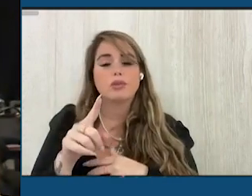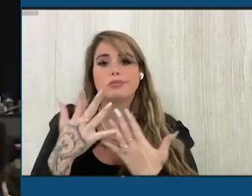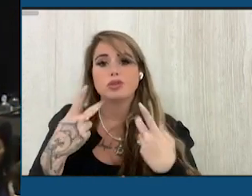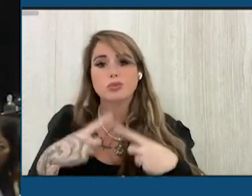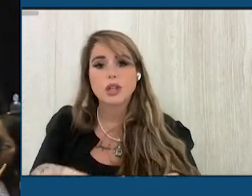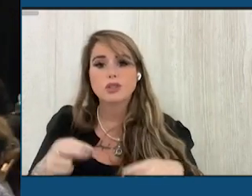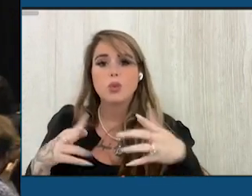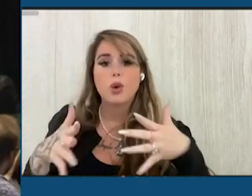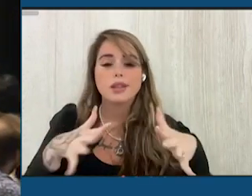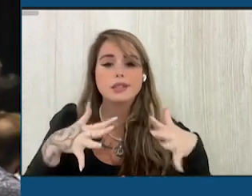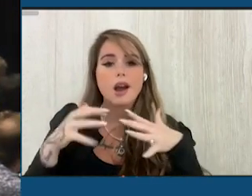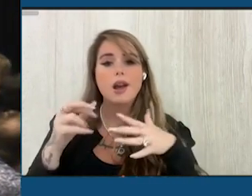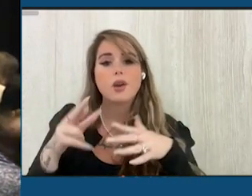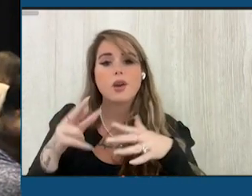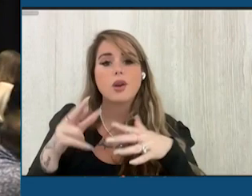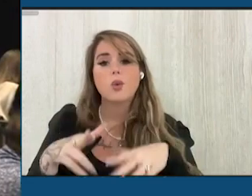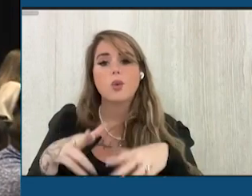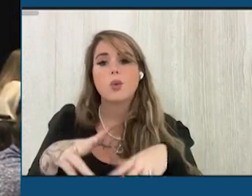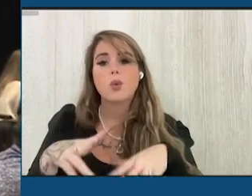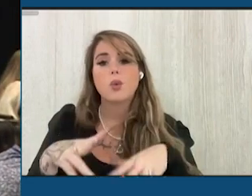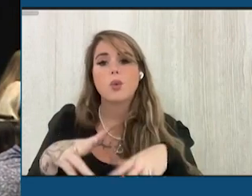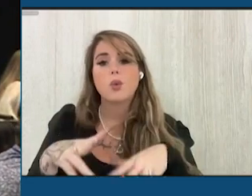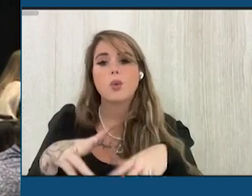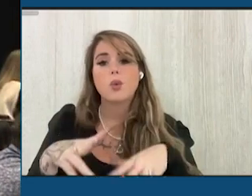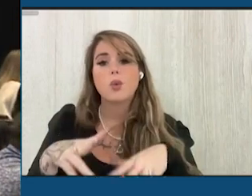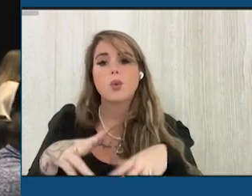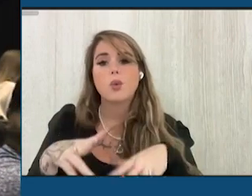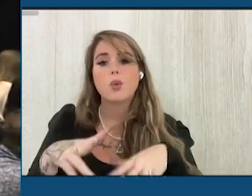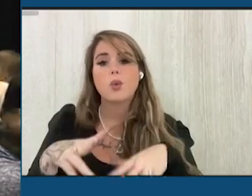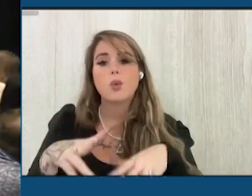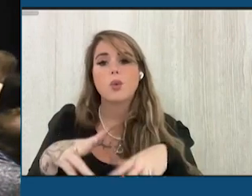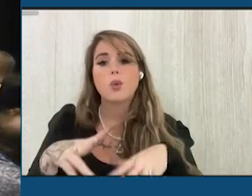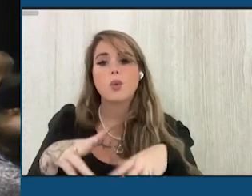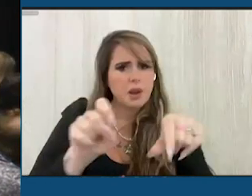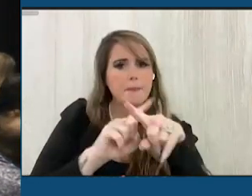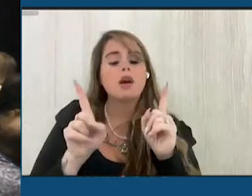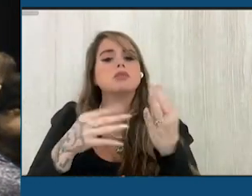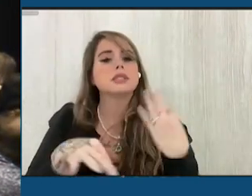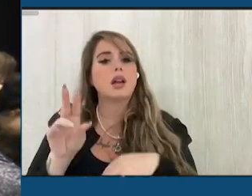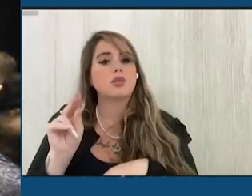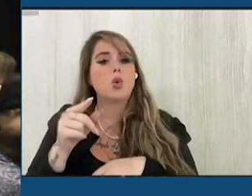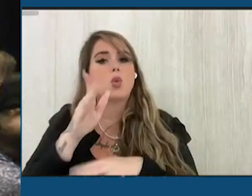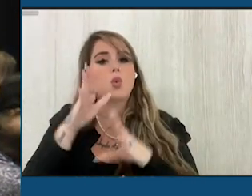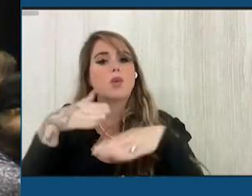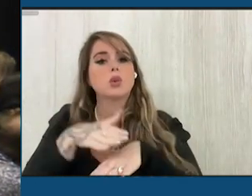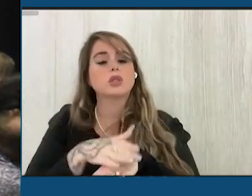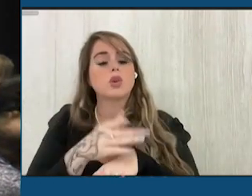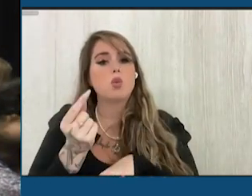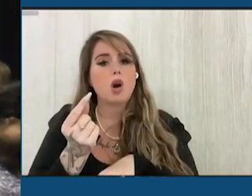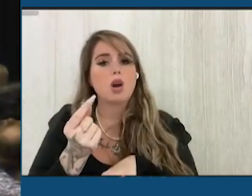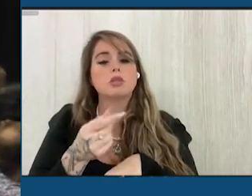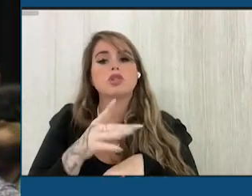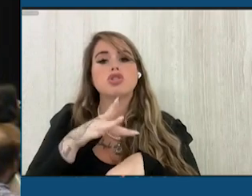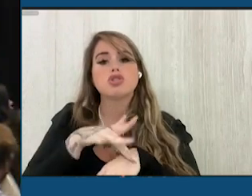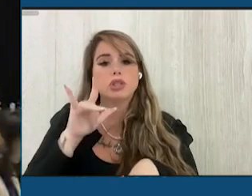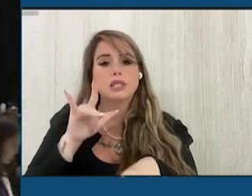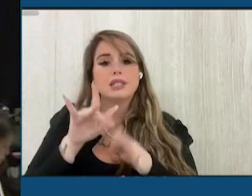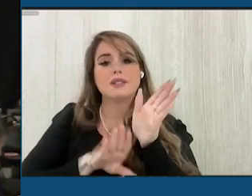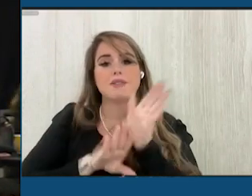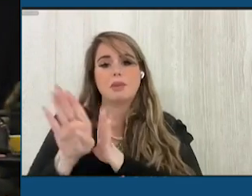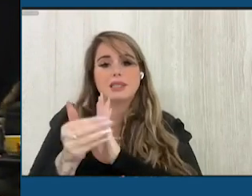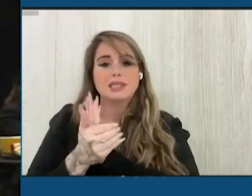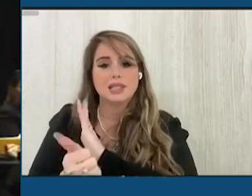anxiety to occur and treating it, which is important, but instead focusing on the early development of these skills. When